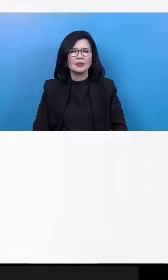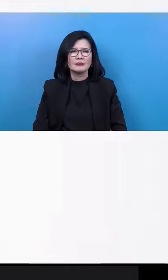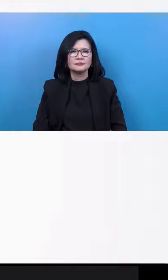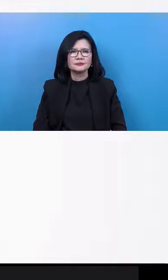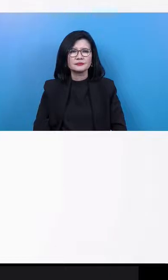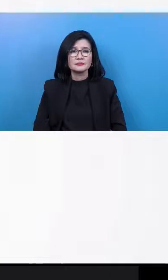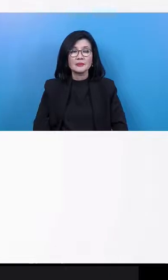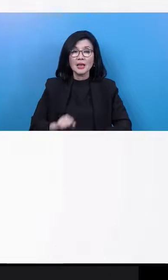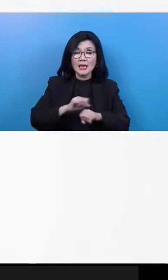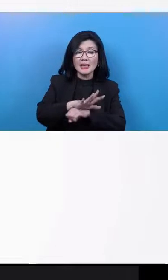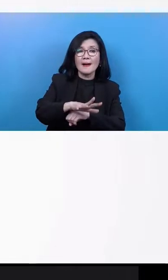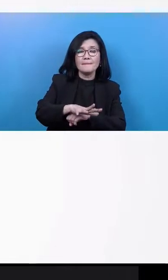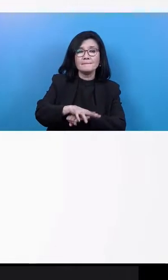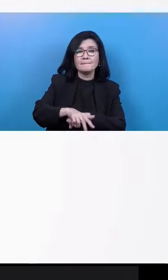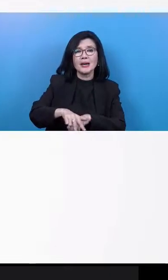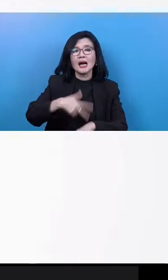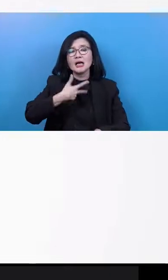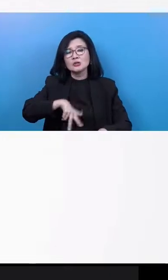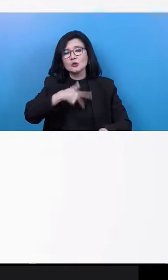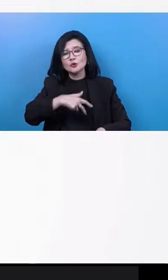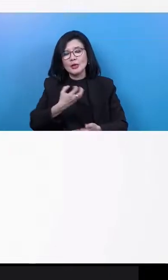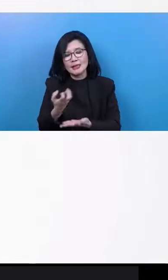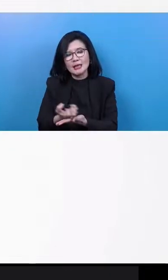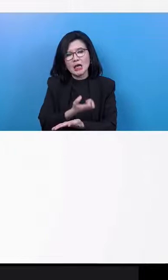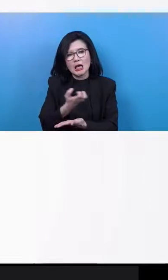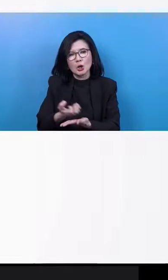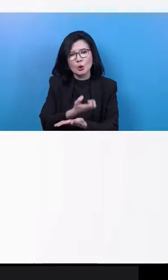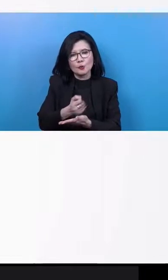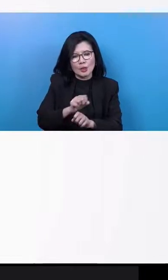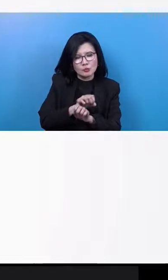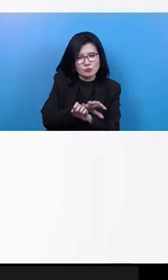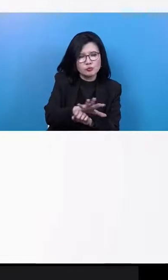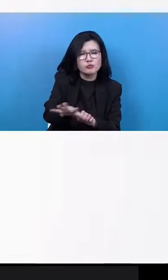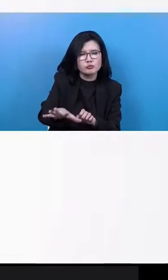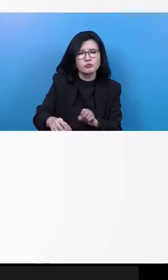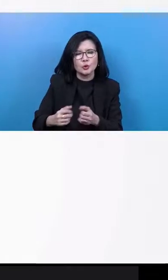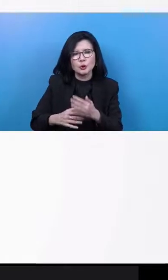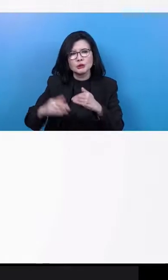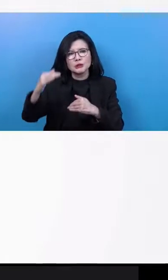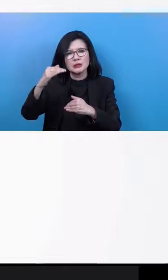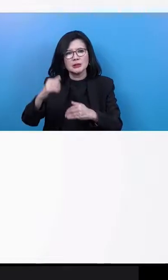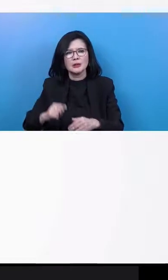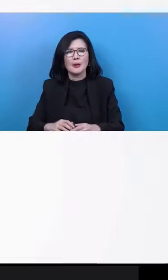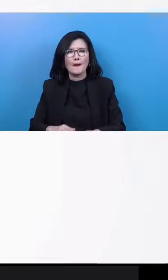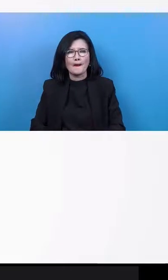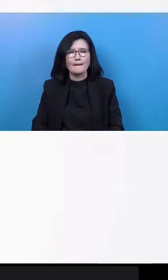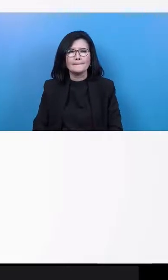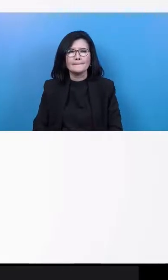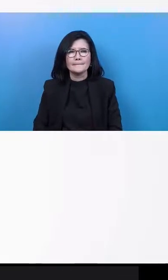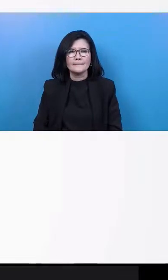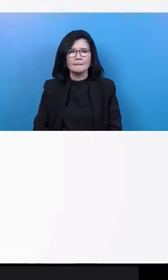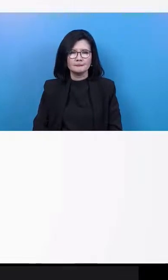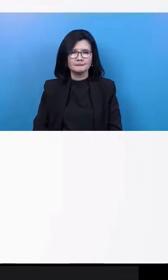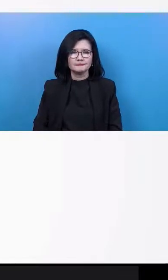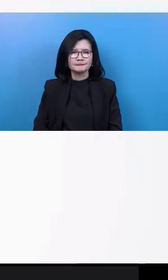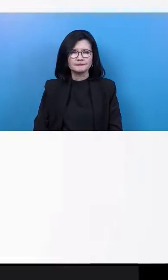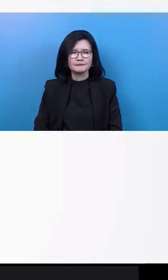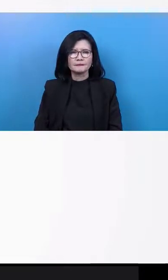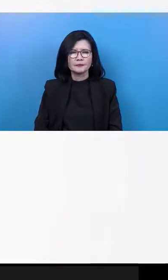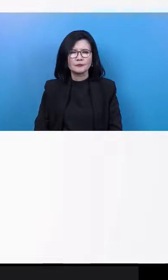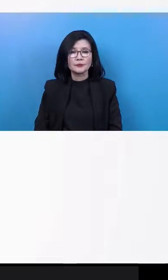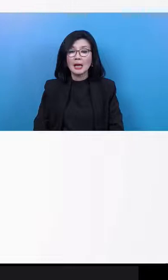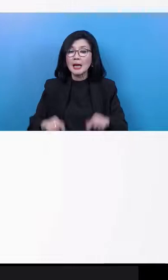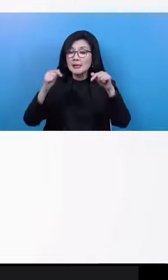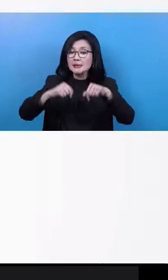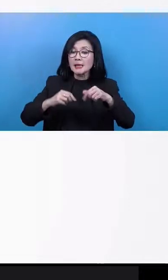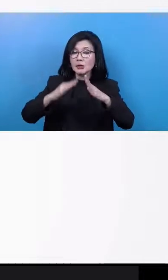high. You particularly mentioned and brought to the attention of this audience the inequalities and discriminatory measures that particularly